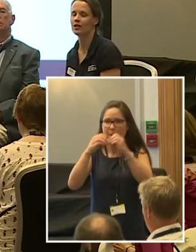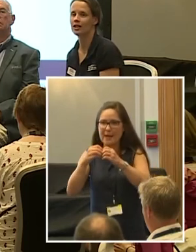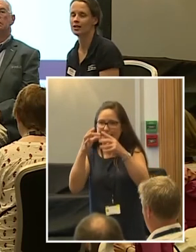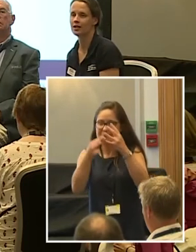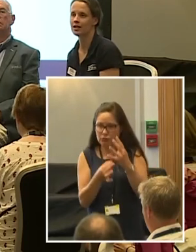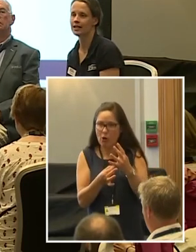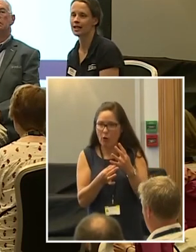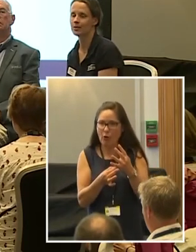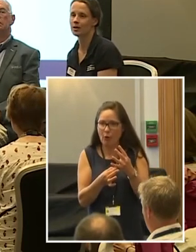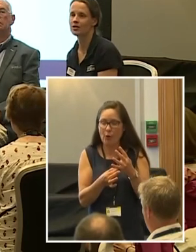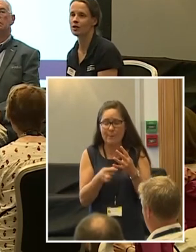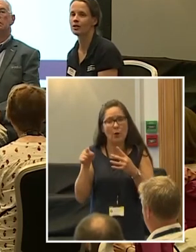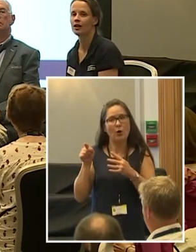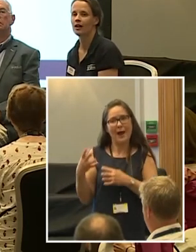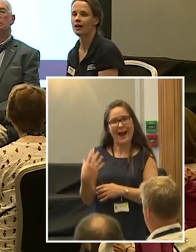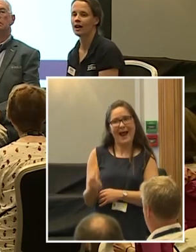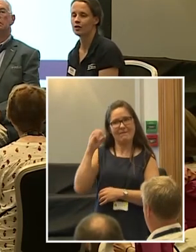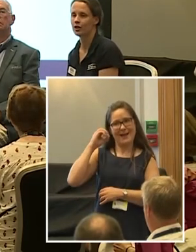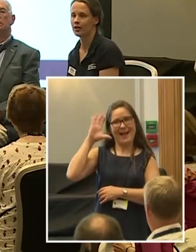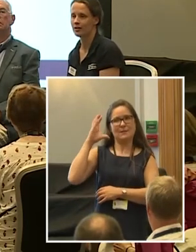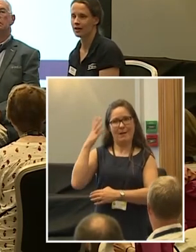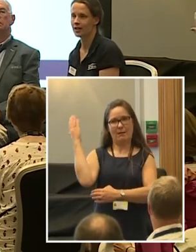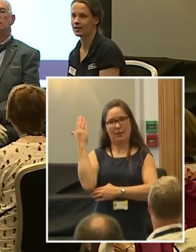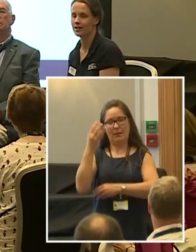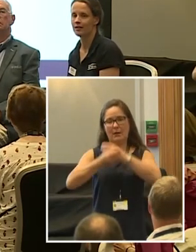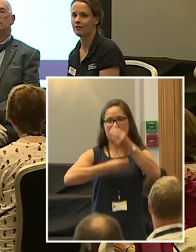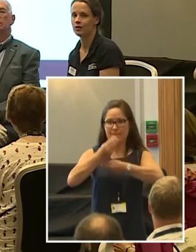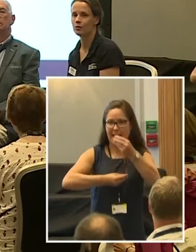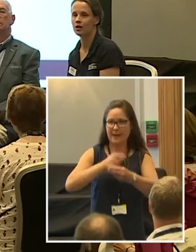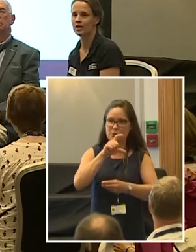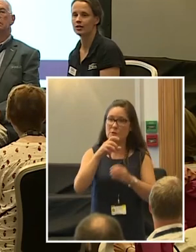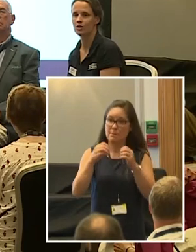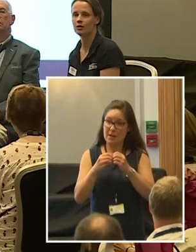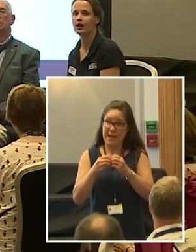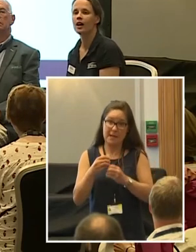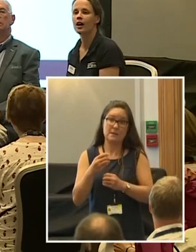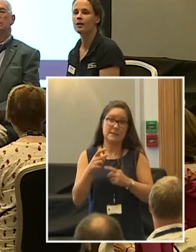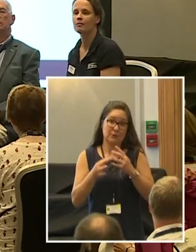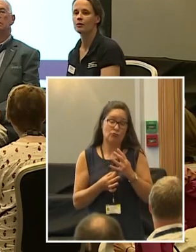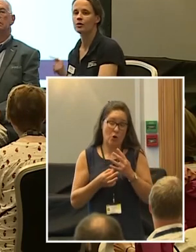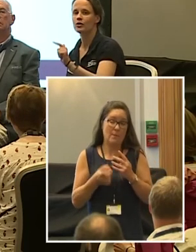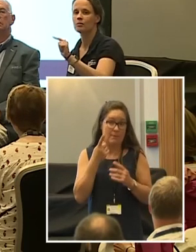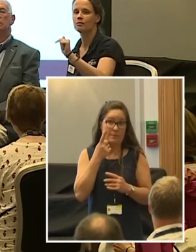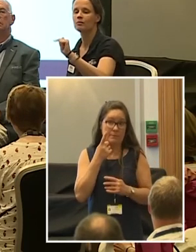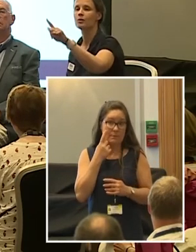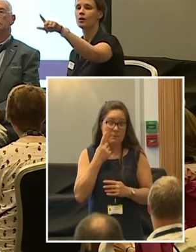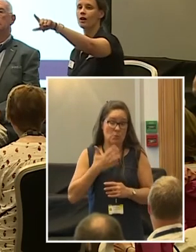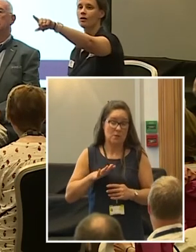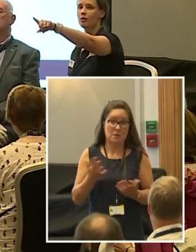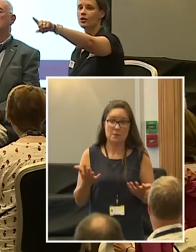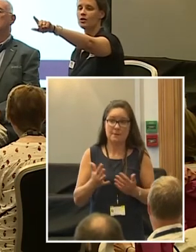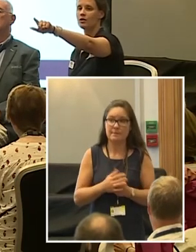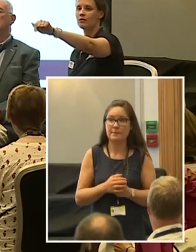us, and he's a leading expert. So have a look at that if you would like to. We've got